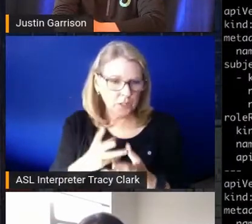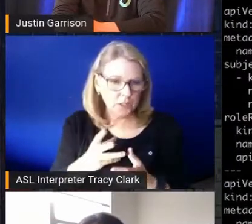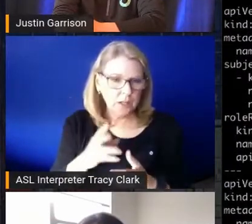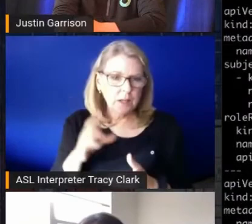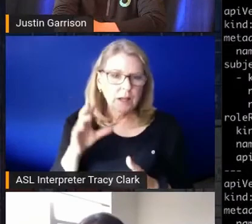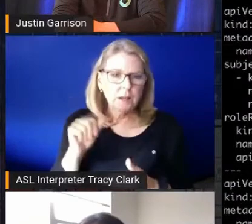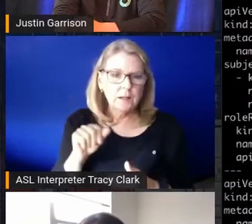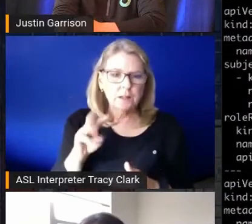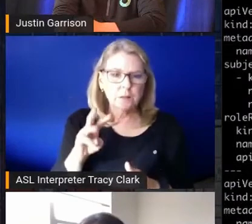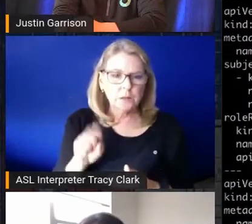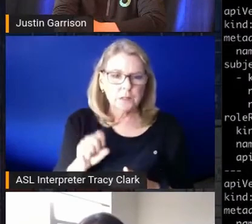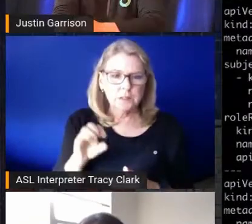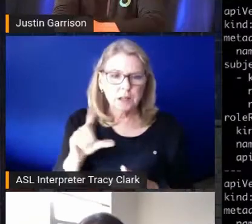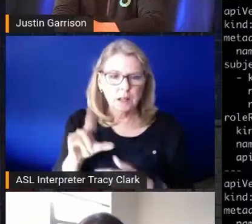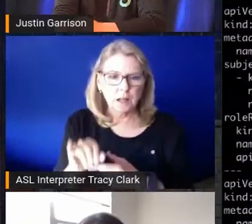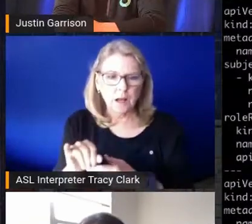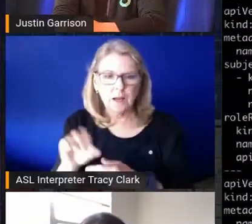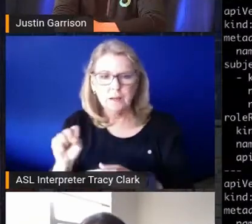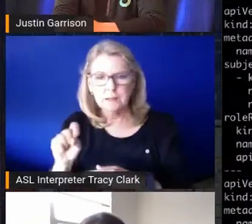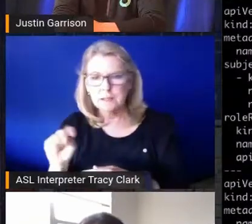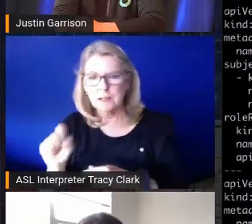STS, get caller identity.